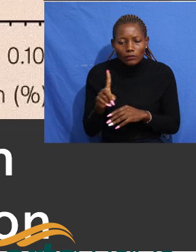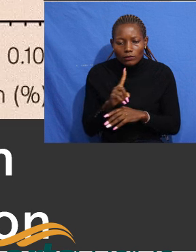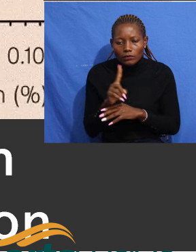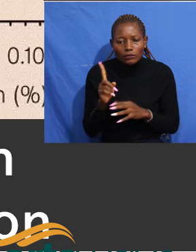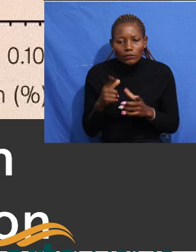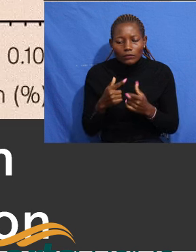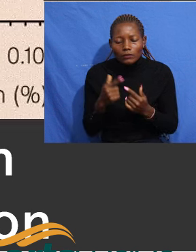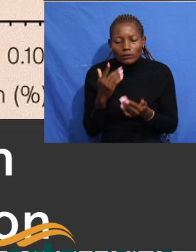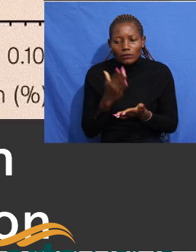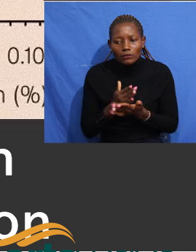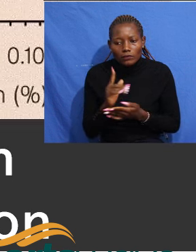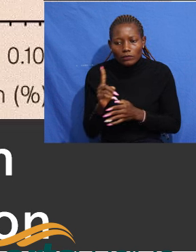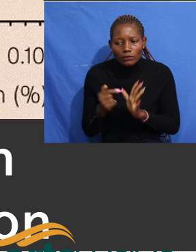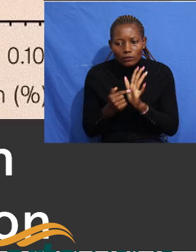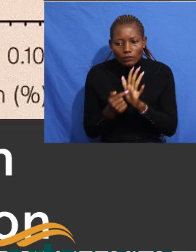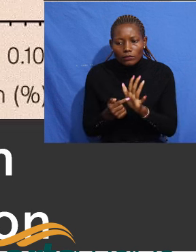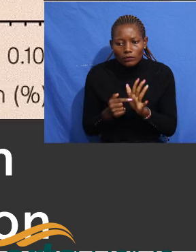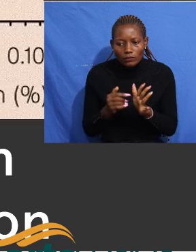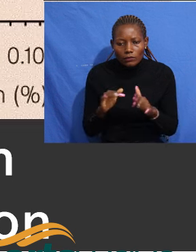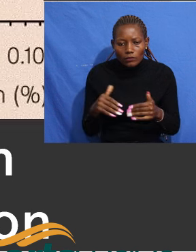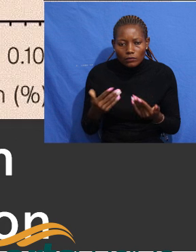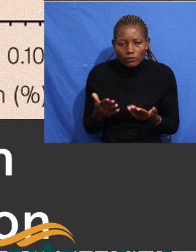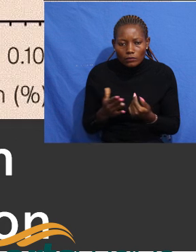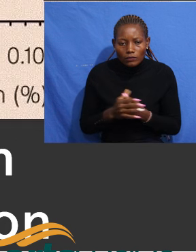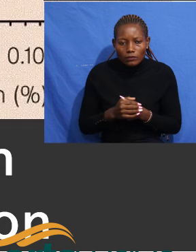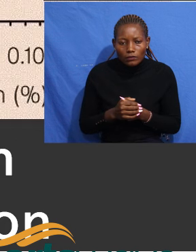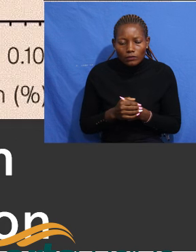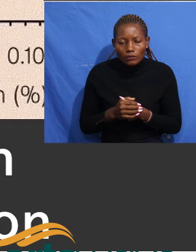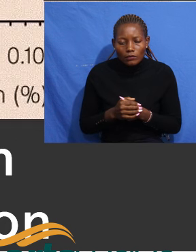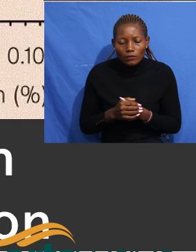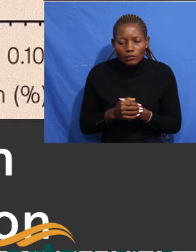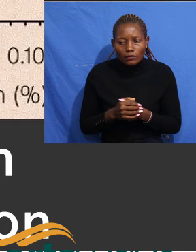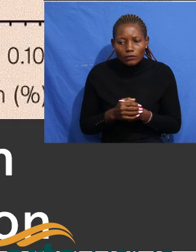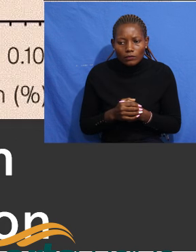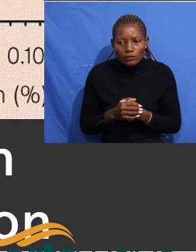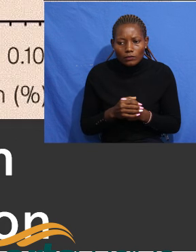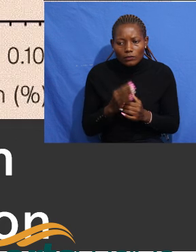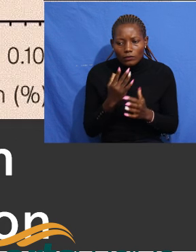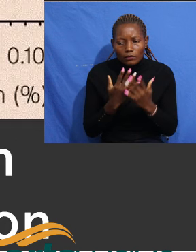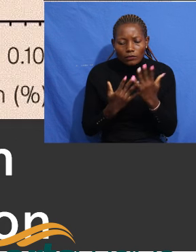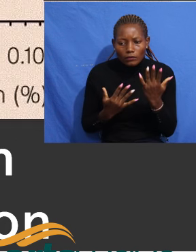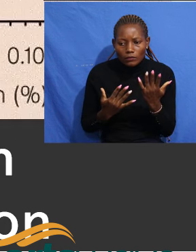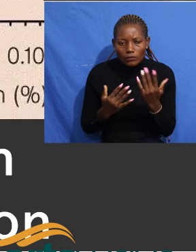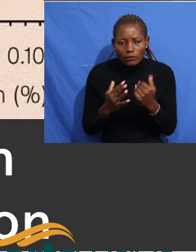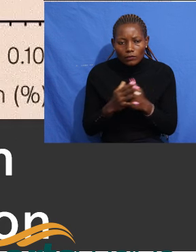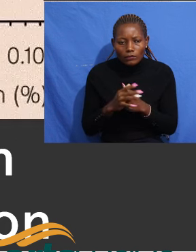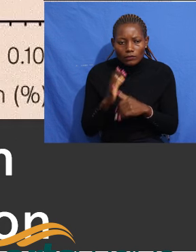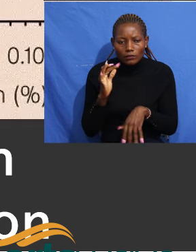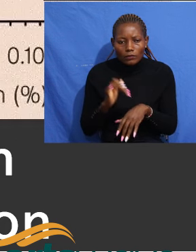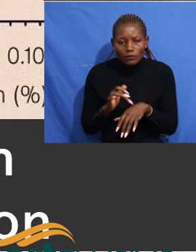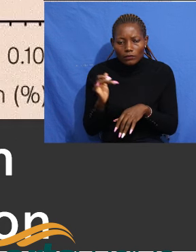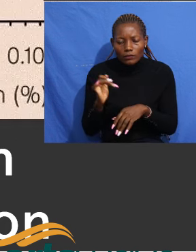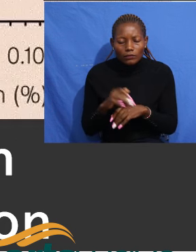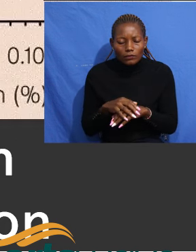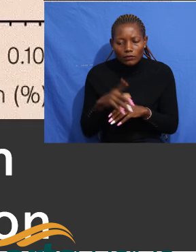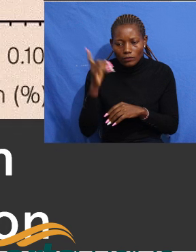right one shows that how blood alcohol concentration affect brain performance. So when you